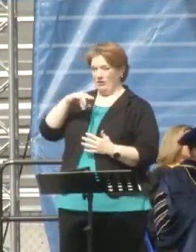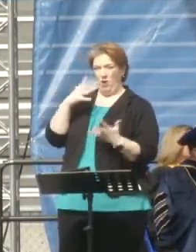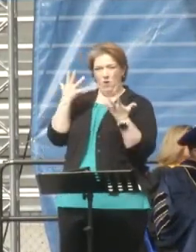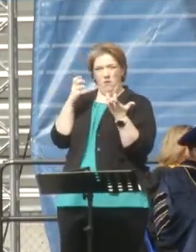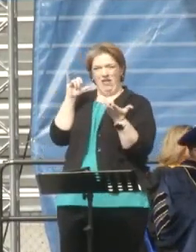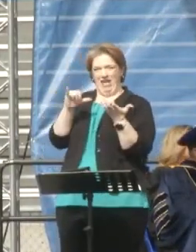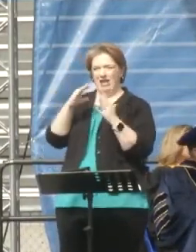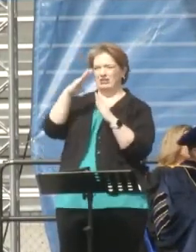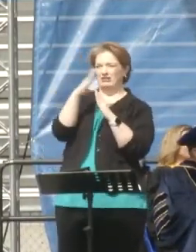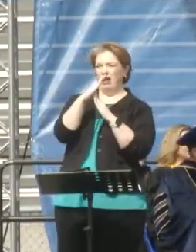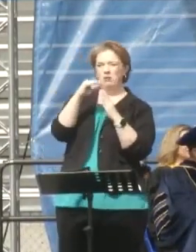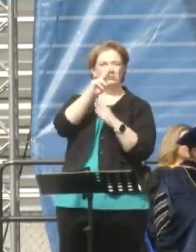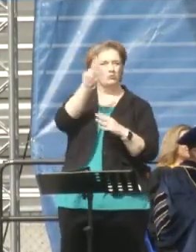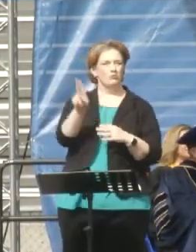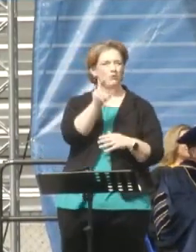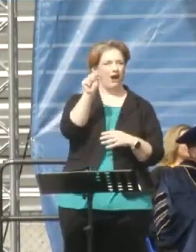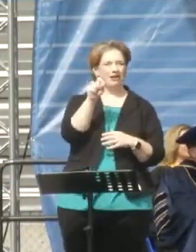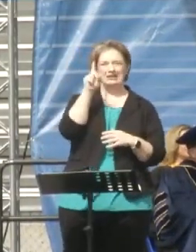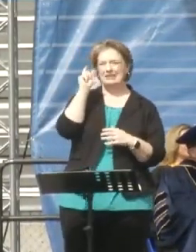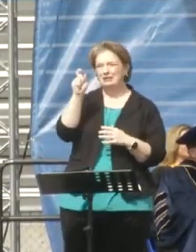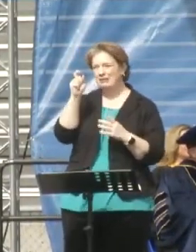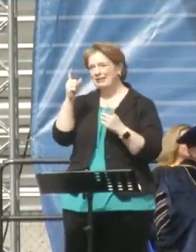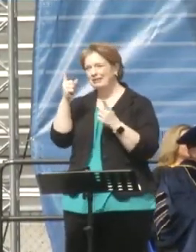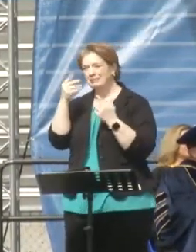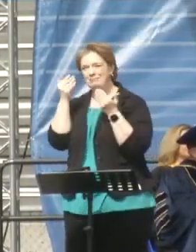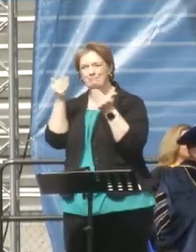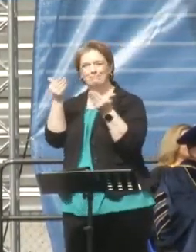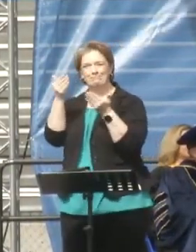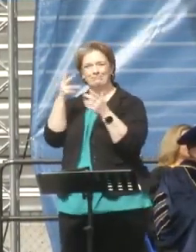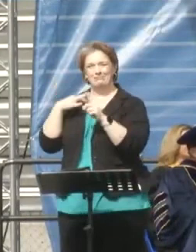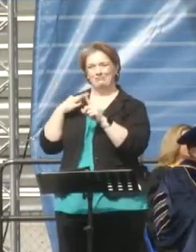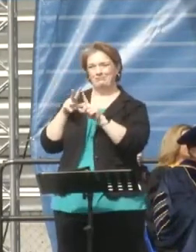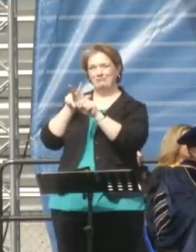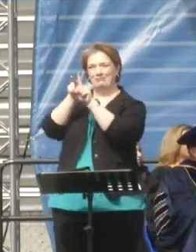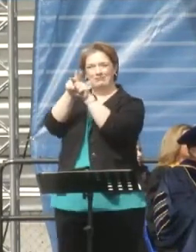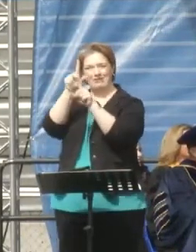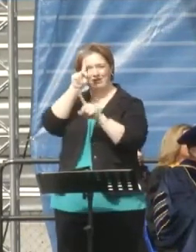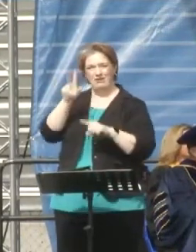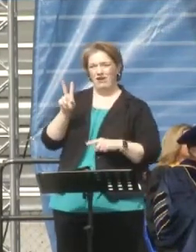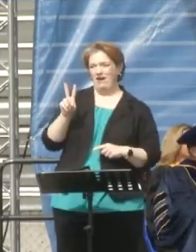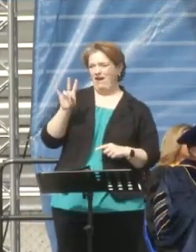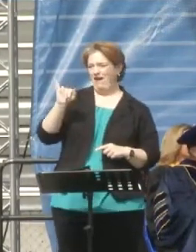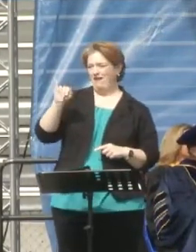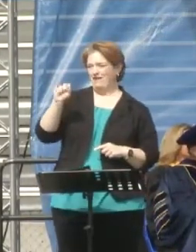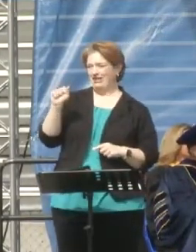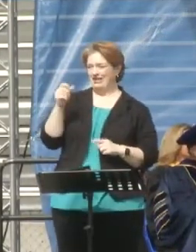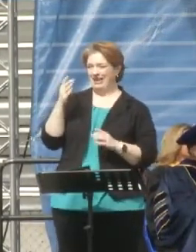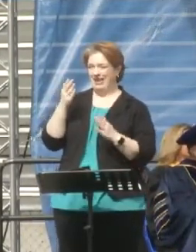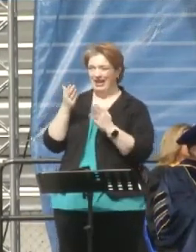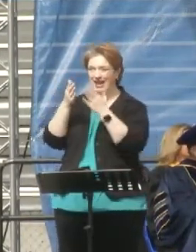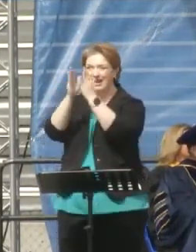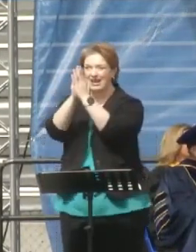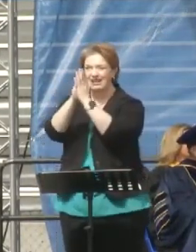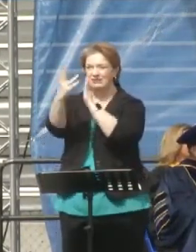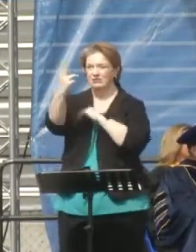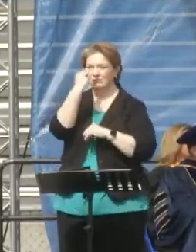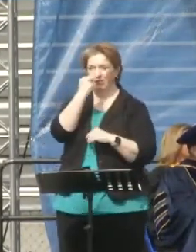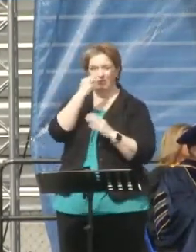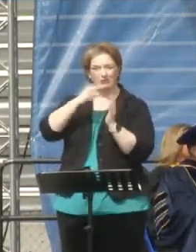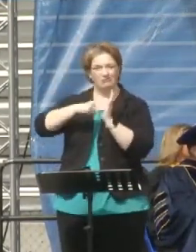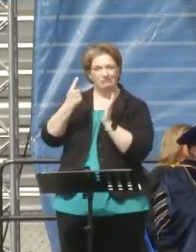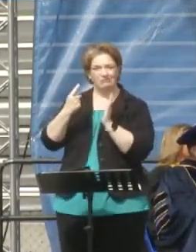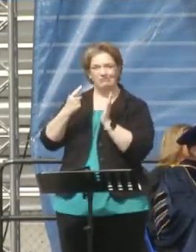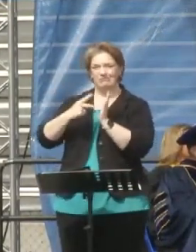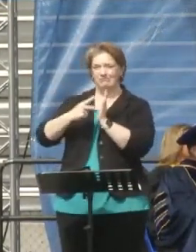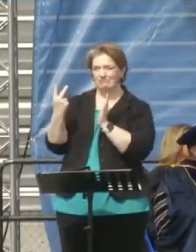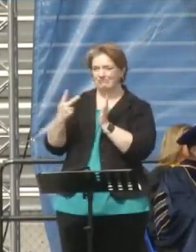in the United States. The embassy turned down his request 3 times, but